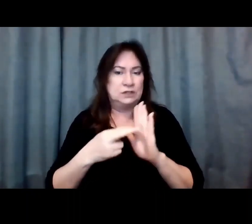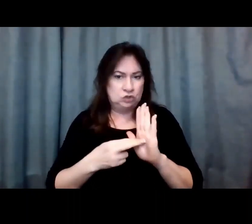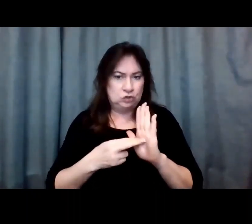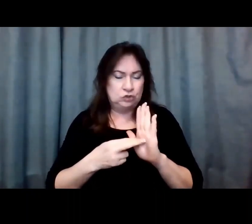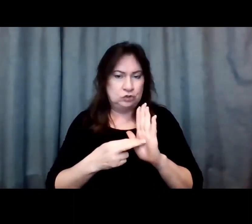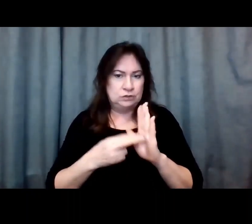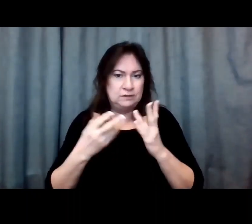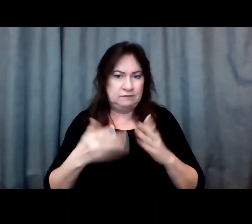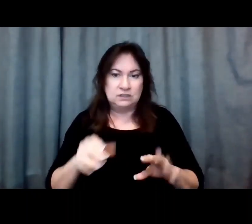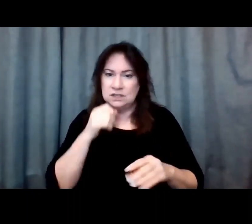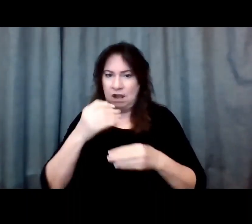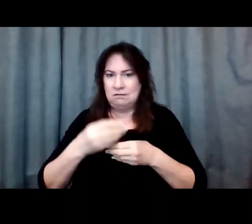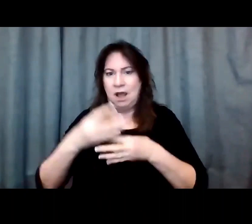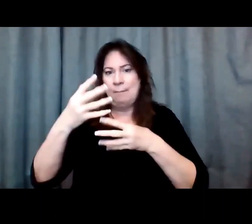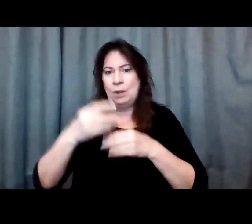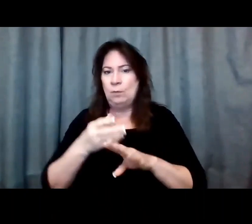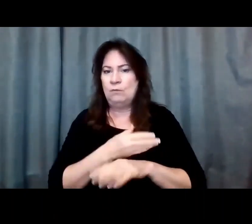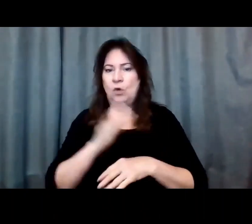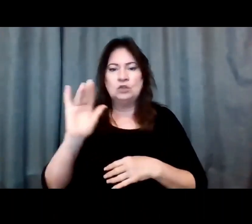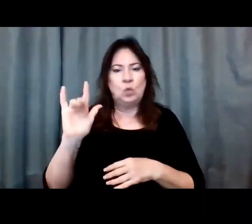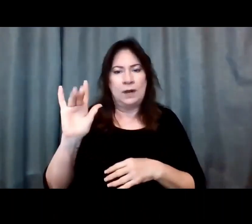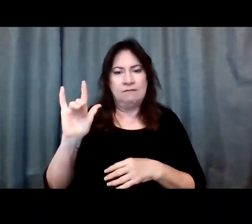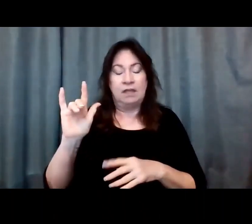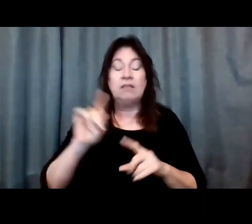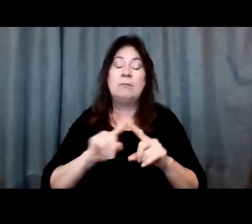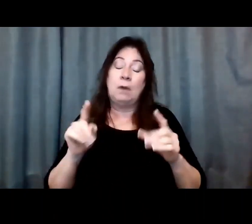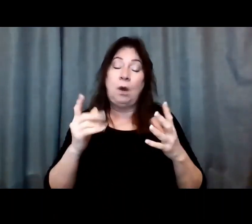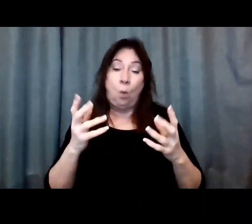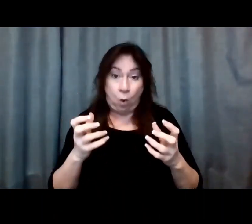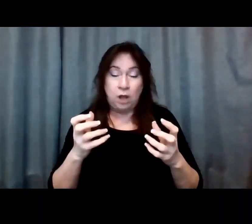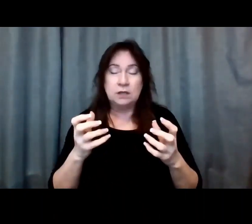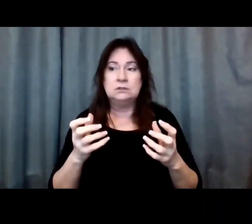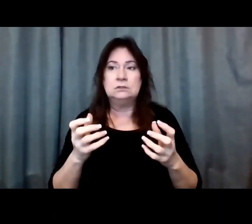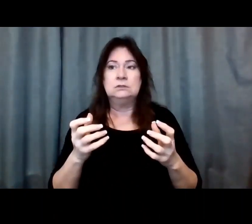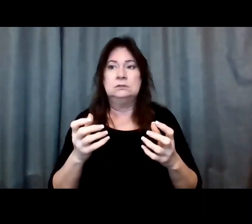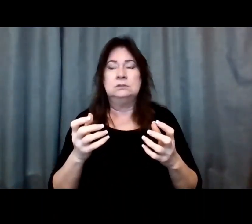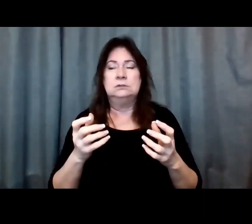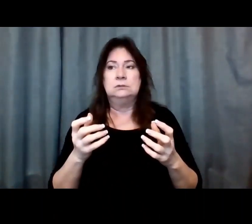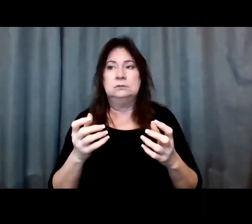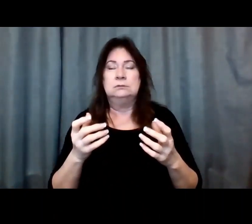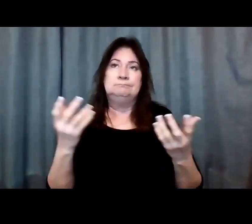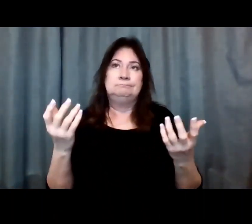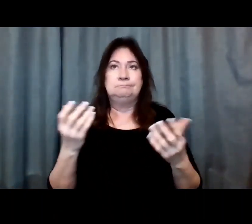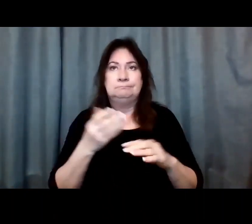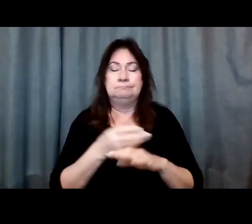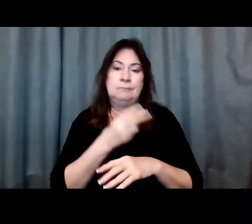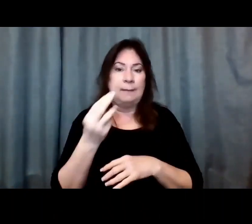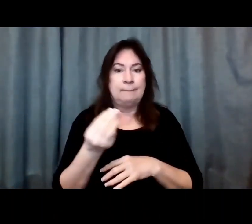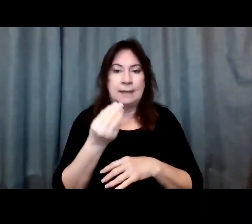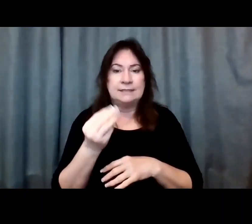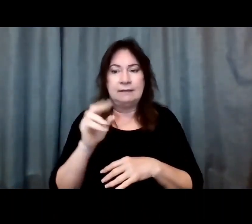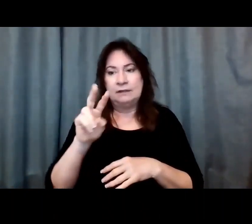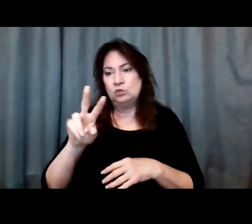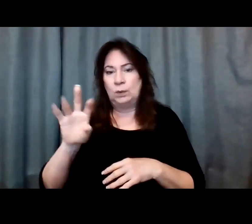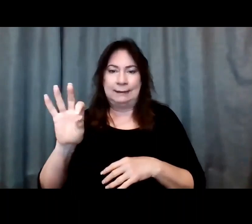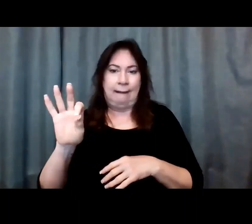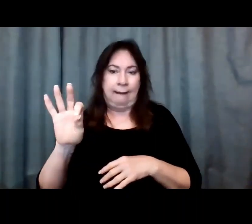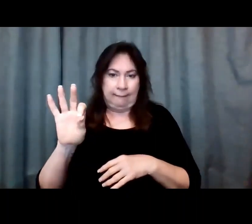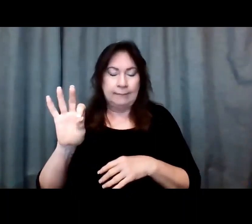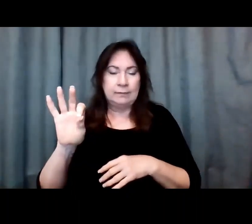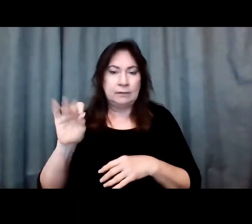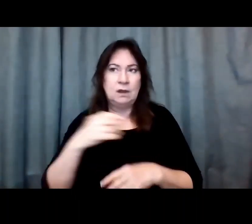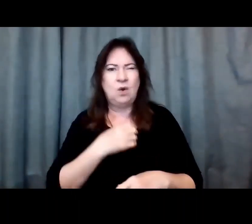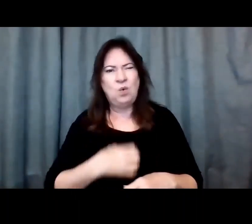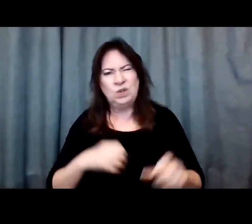did not upload by the 25th, but they want to, let's say by Monday the 29th, they wish